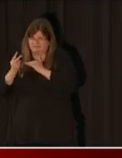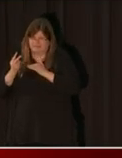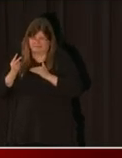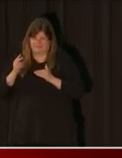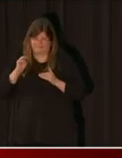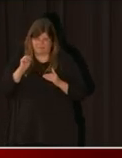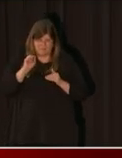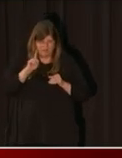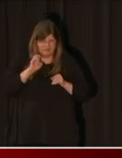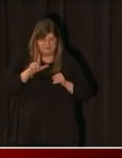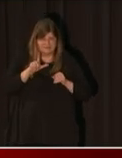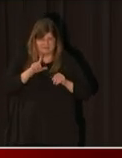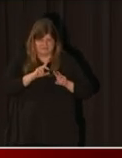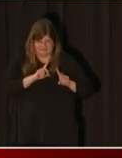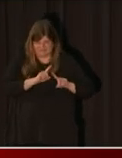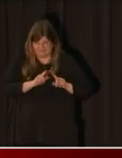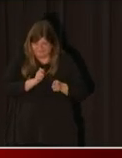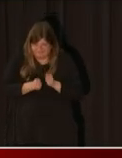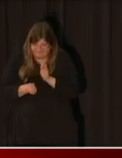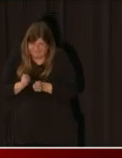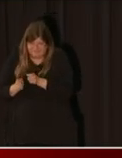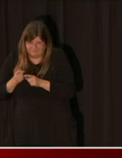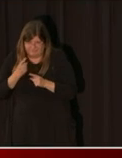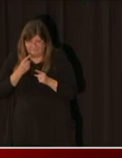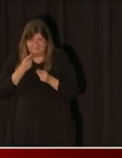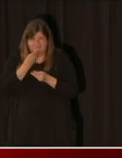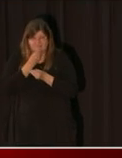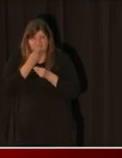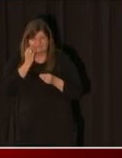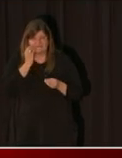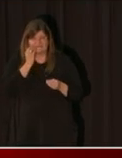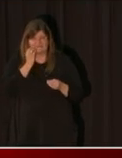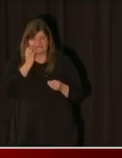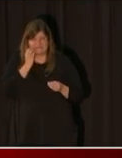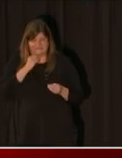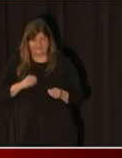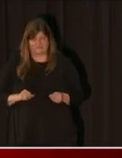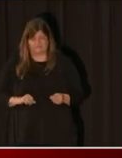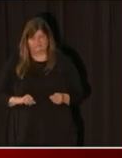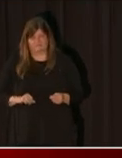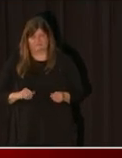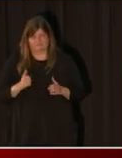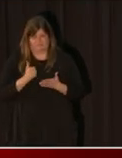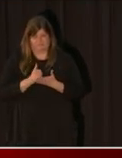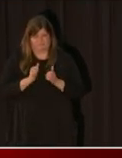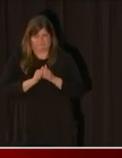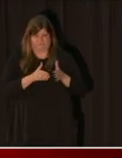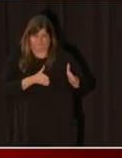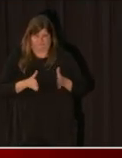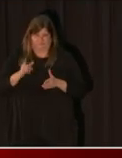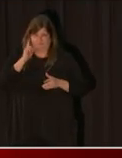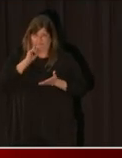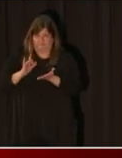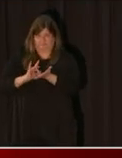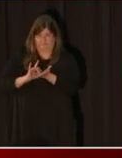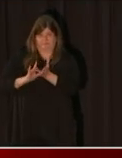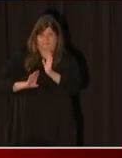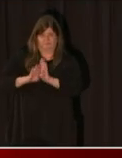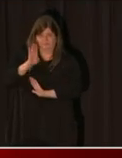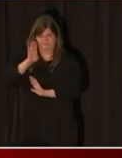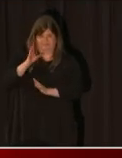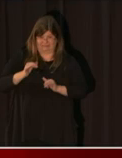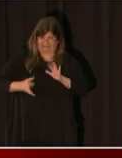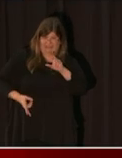inform our surge capacity planning, which is well underway, and hope that we see